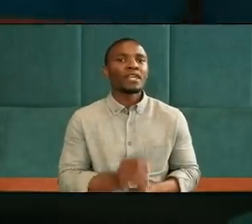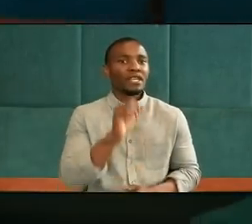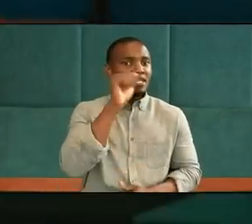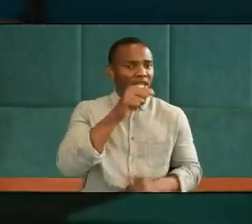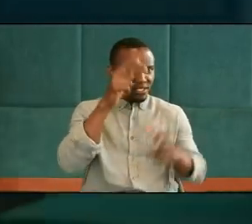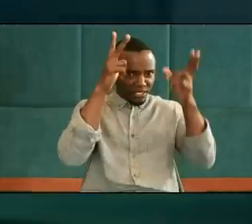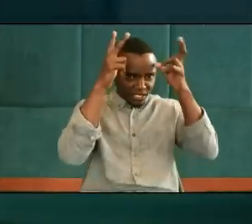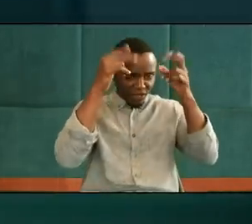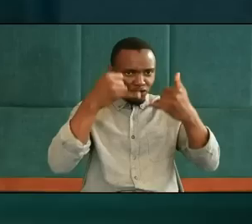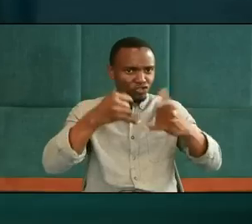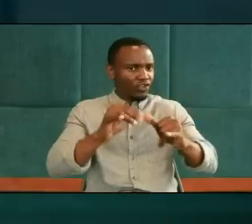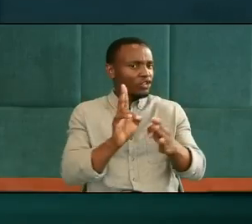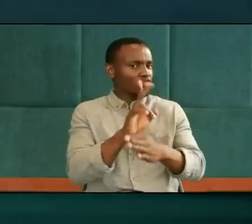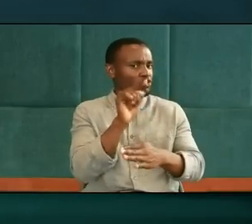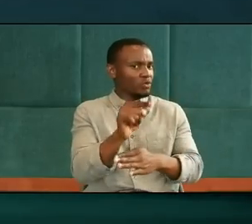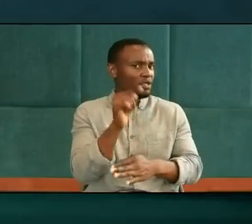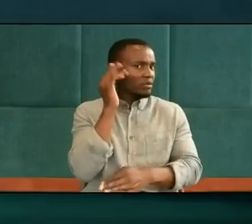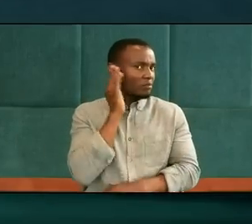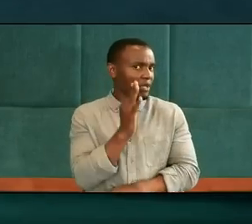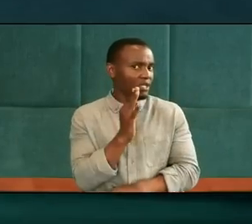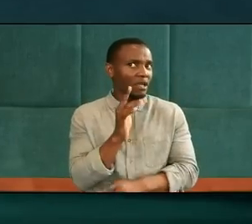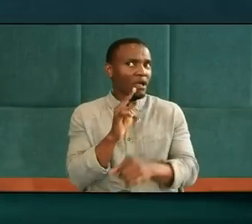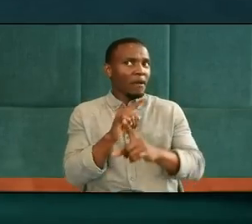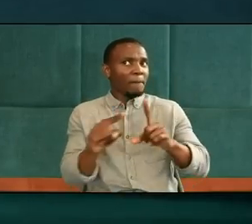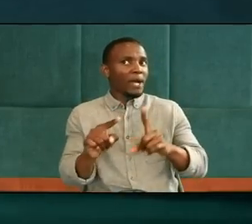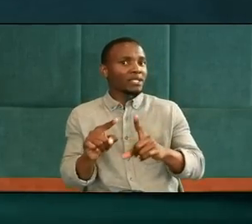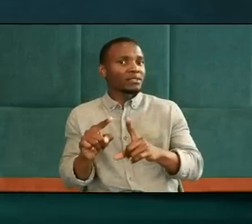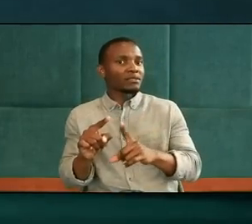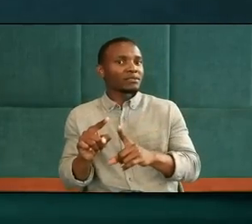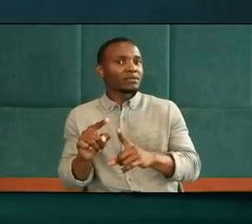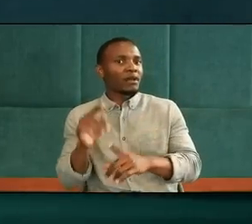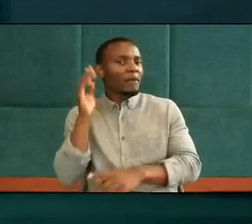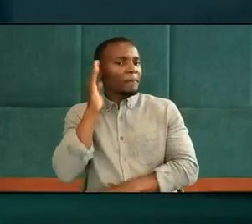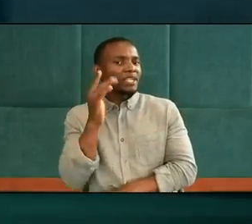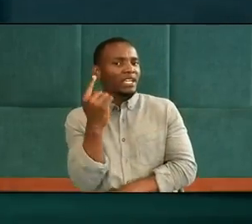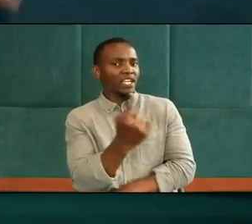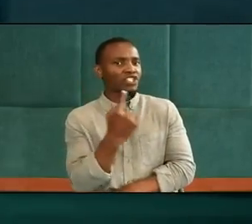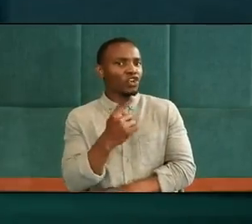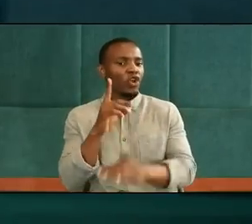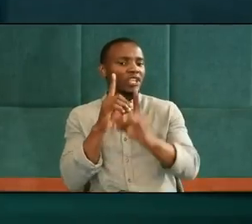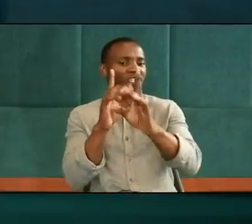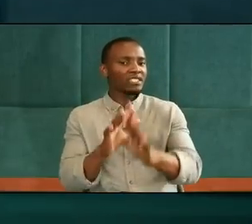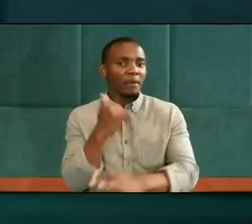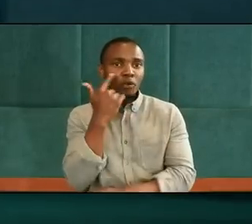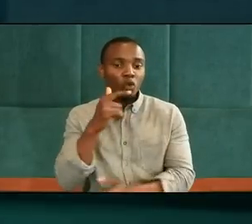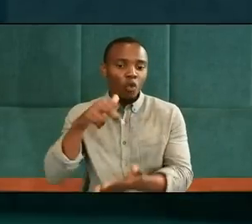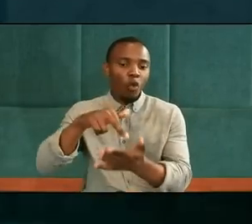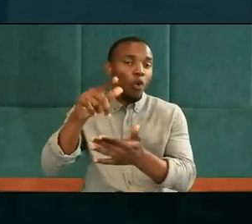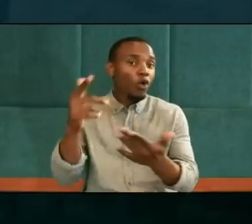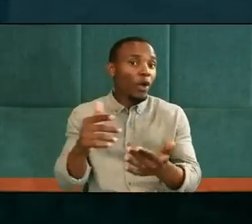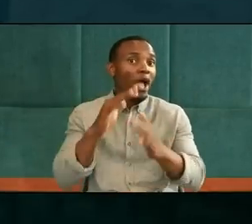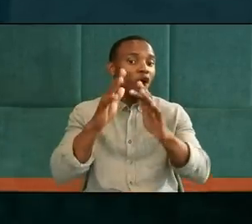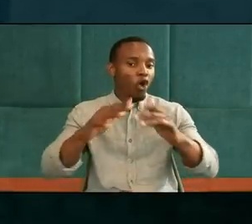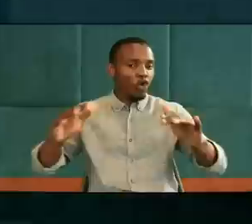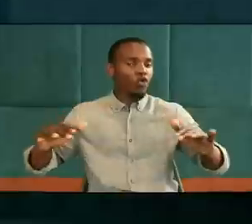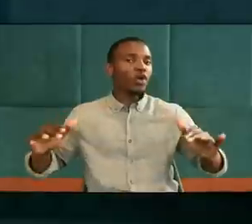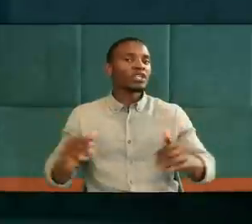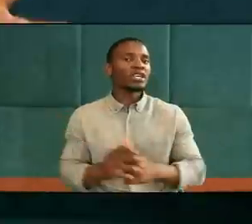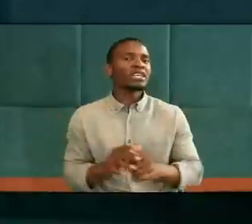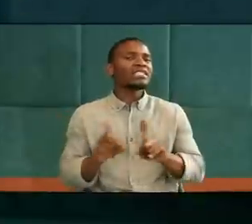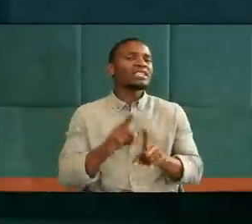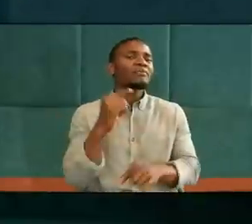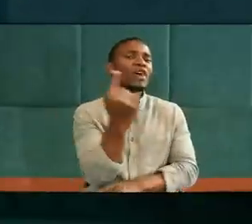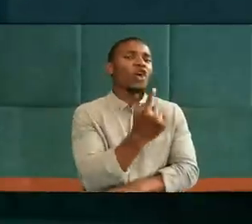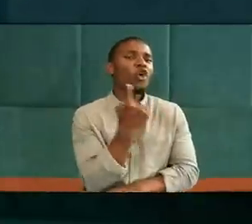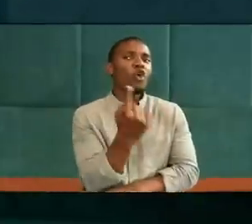to use him, he's the only disciple that walk on water. Not only disciple, he's the only living human